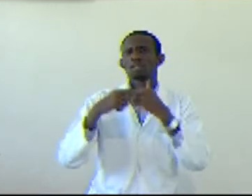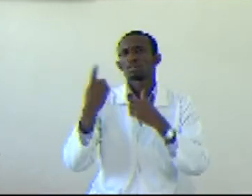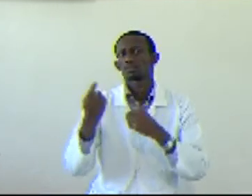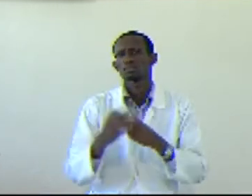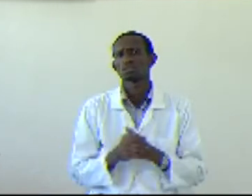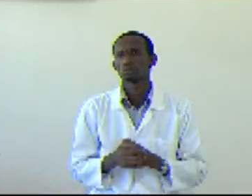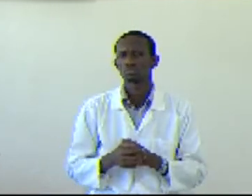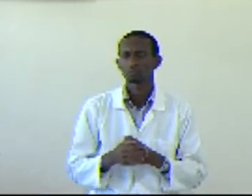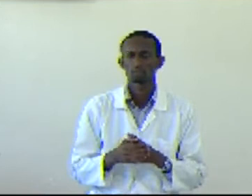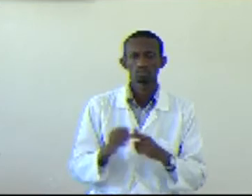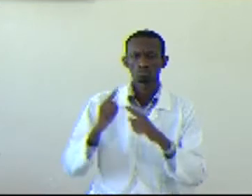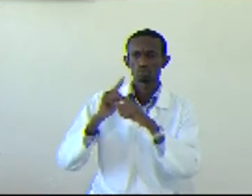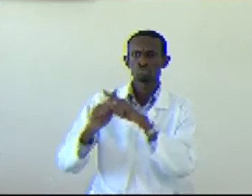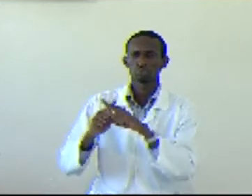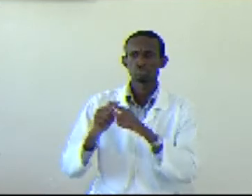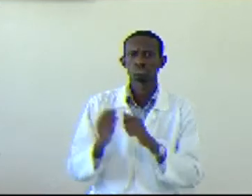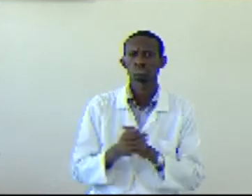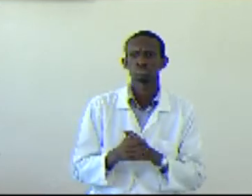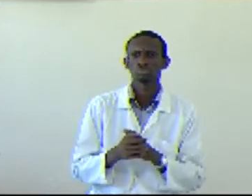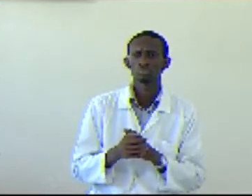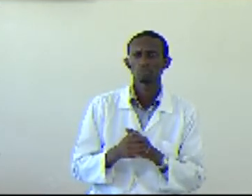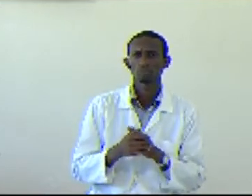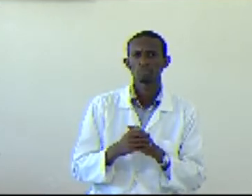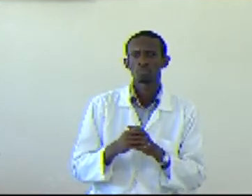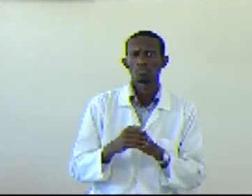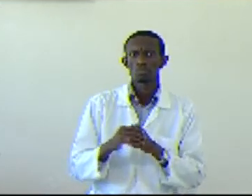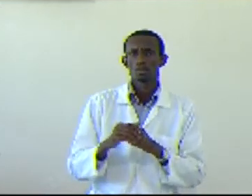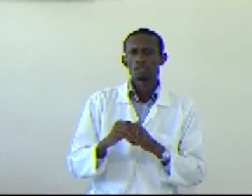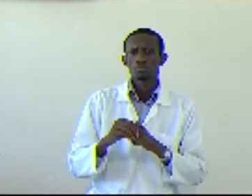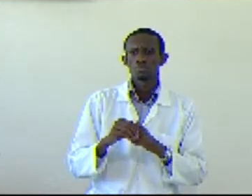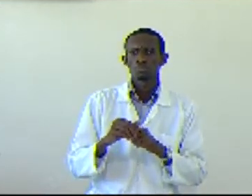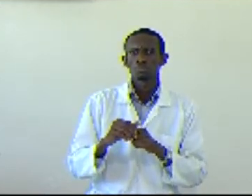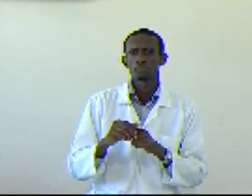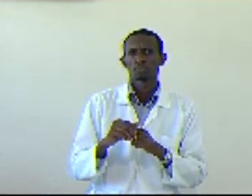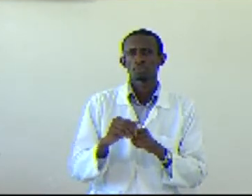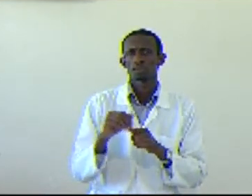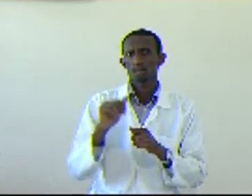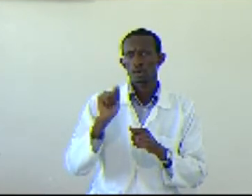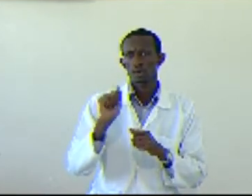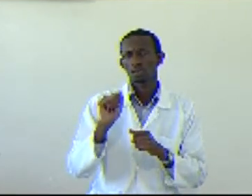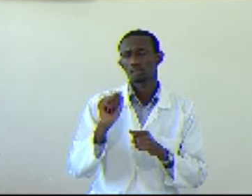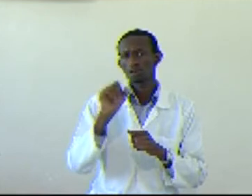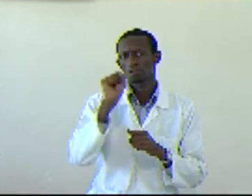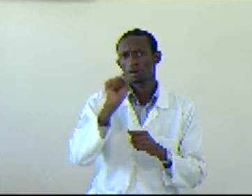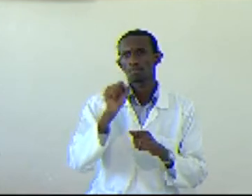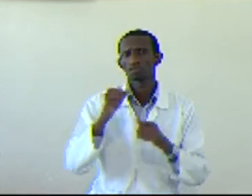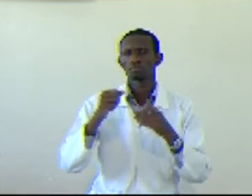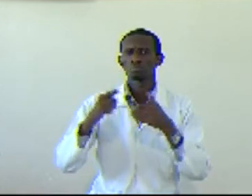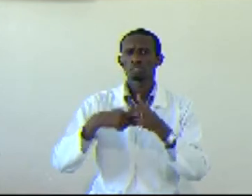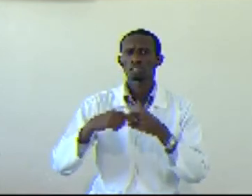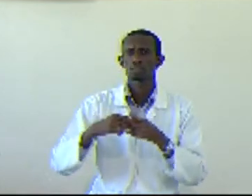and times this 9.5. This is ohm. And what is the answer? So can you just do it